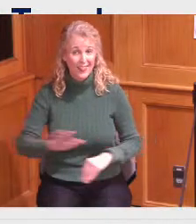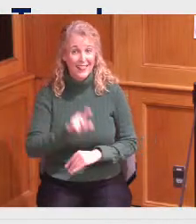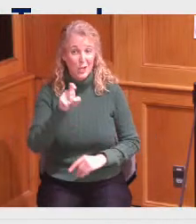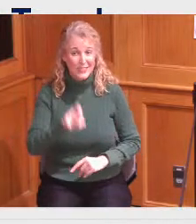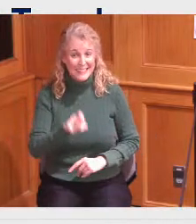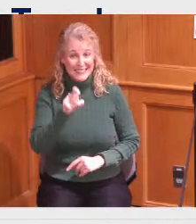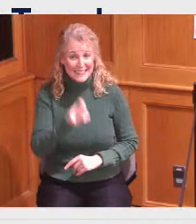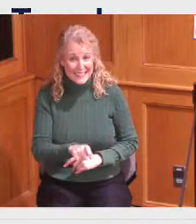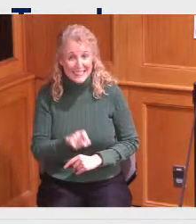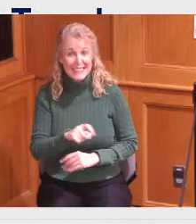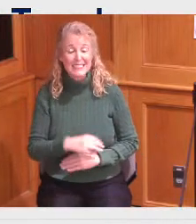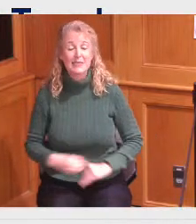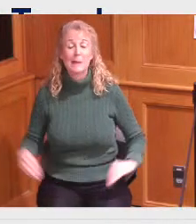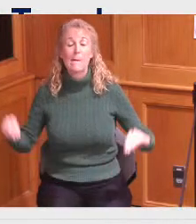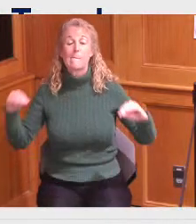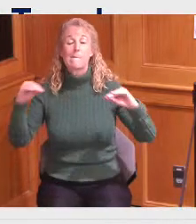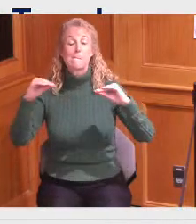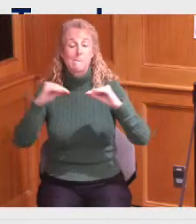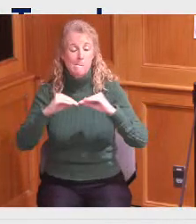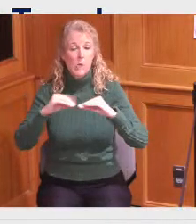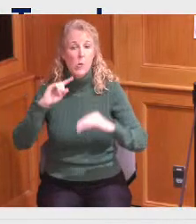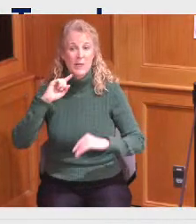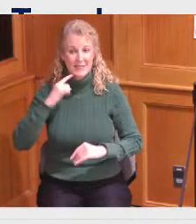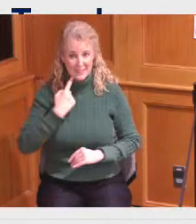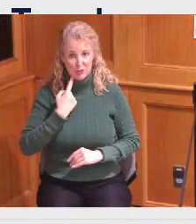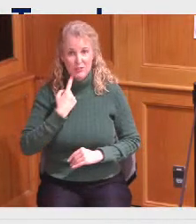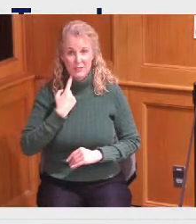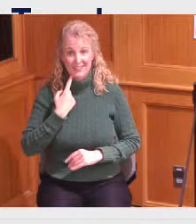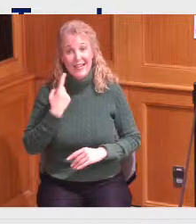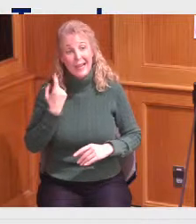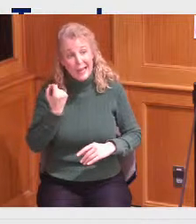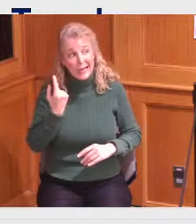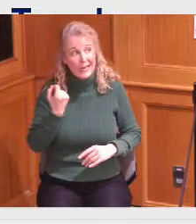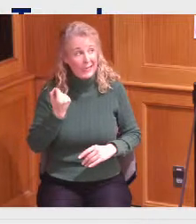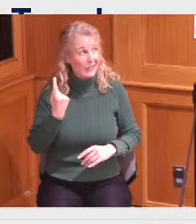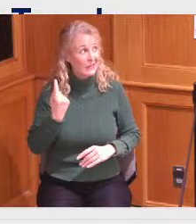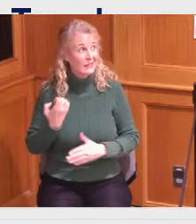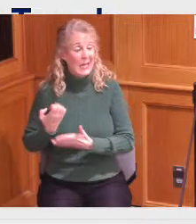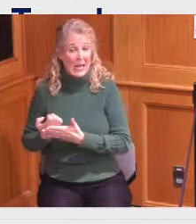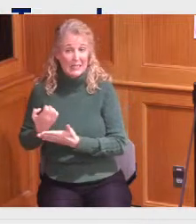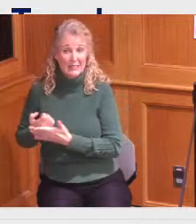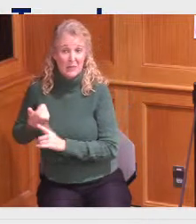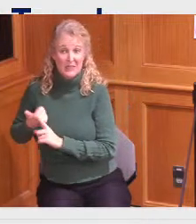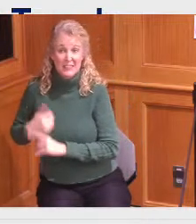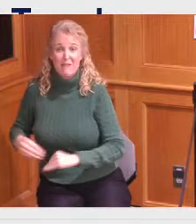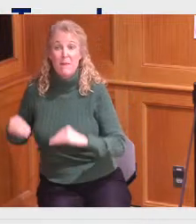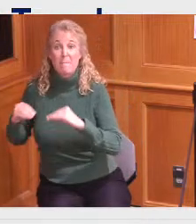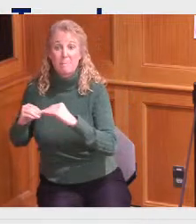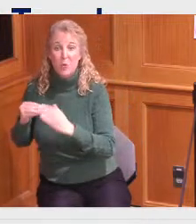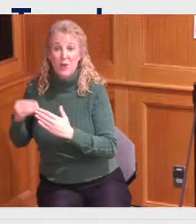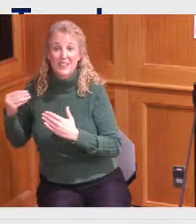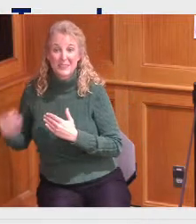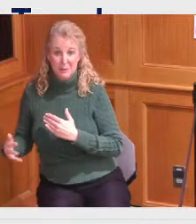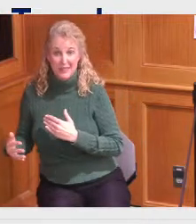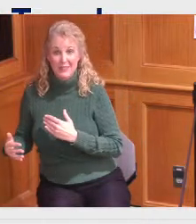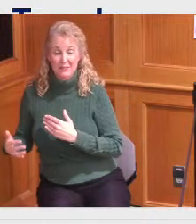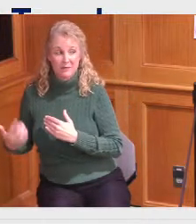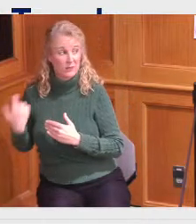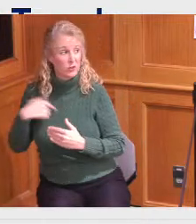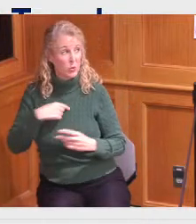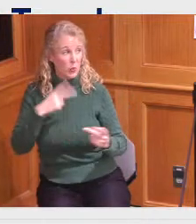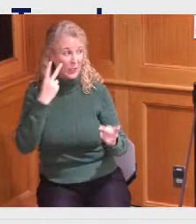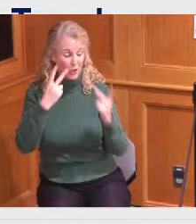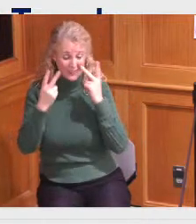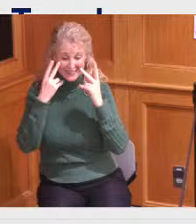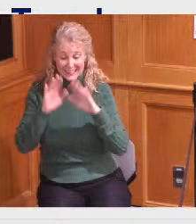care, the acute needs of the kids that are in care, the economics of healthcare, the cost of healthcare, the fact that we're seeing kids that